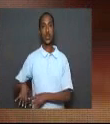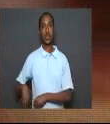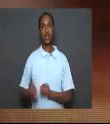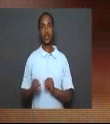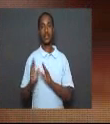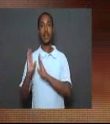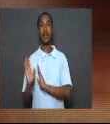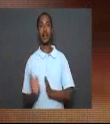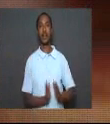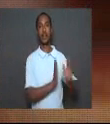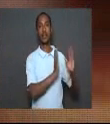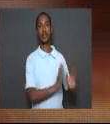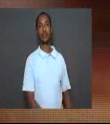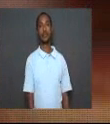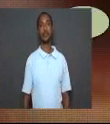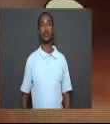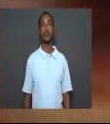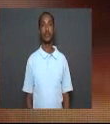Students, let's get ready.